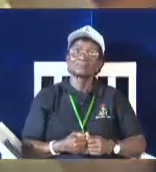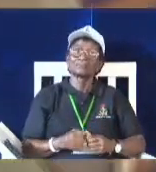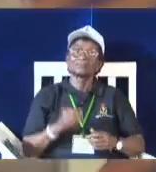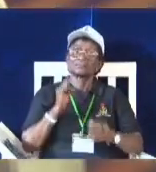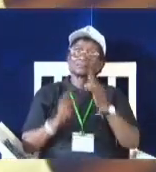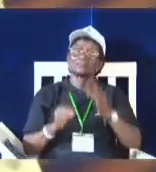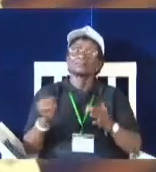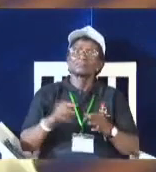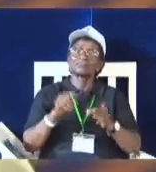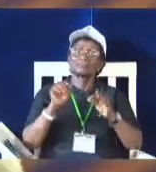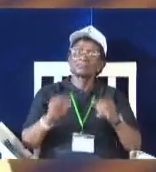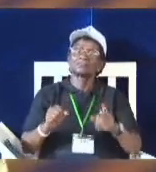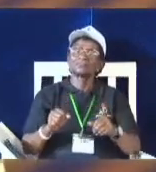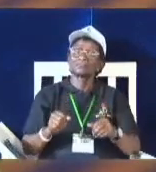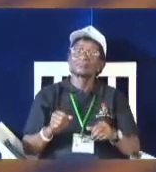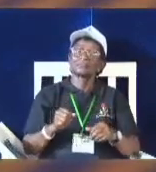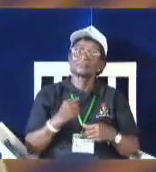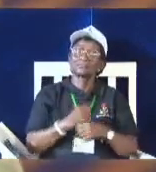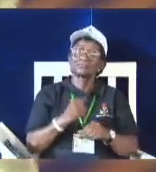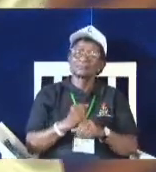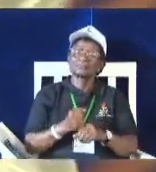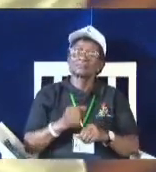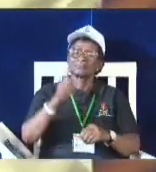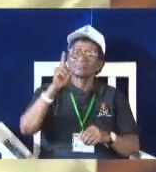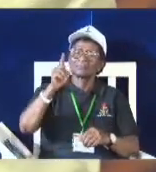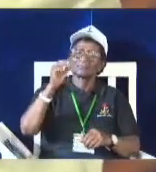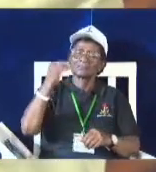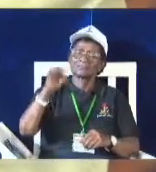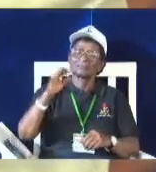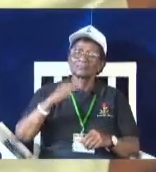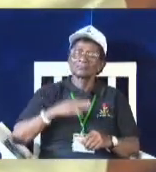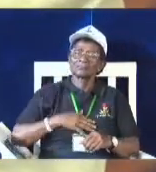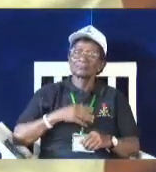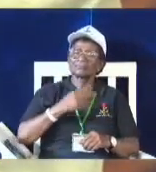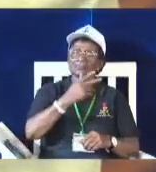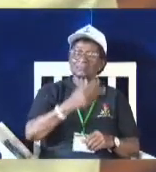If you can make one of my tires go flat,